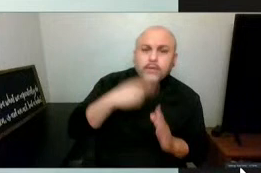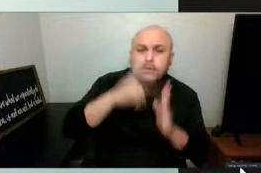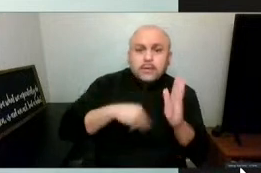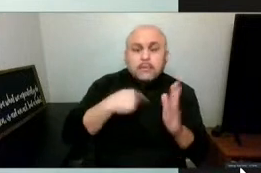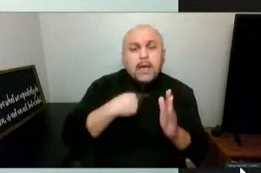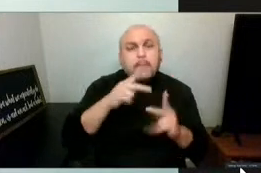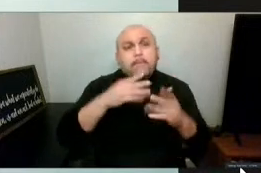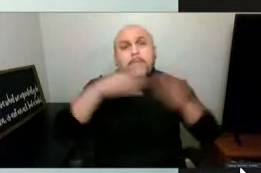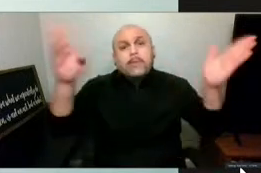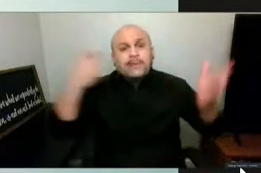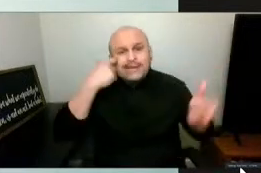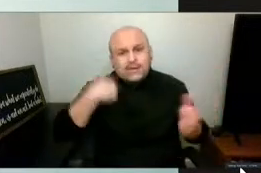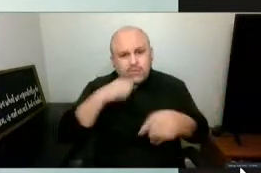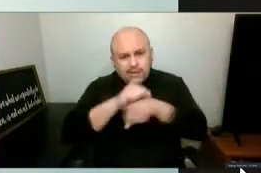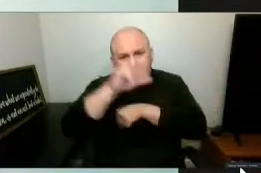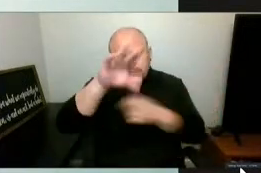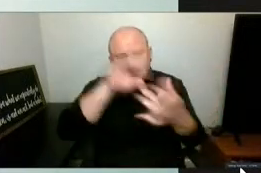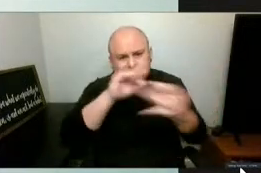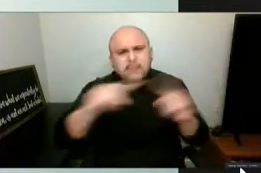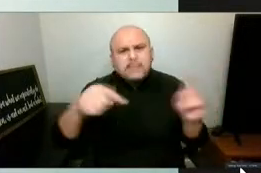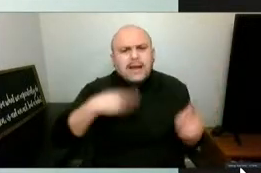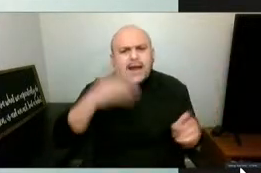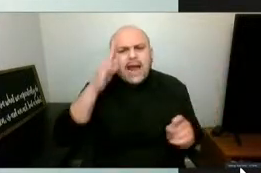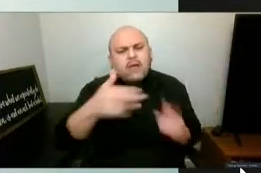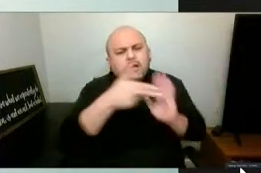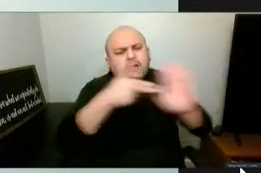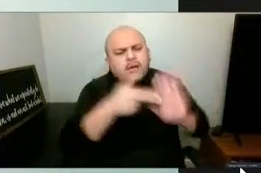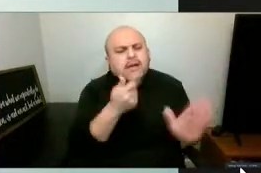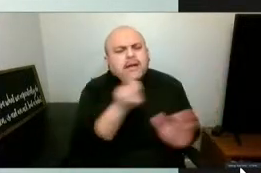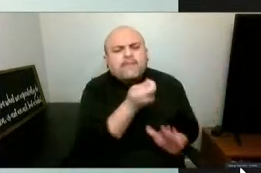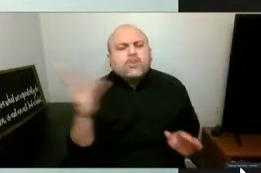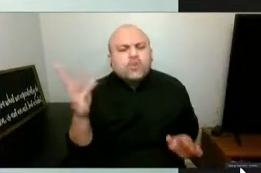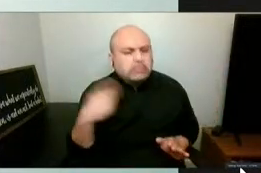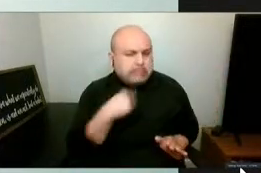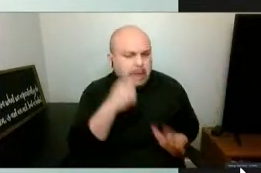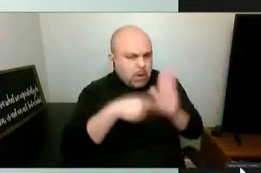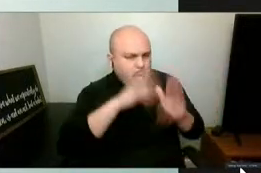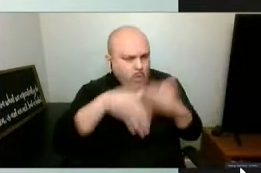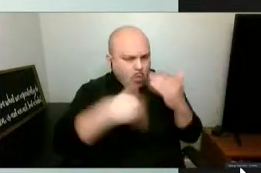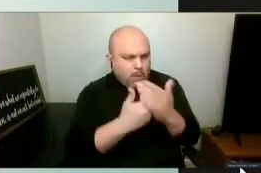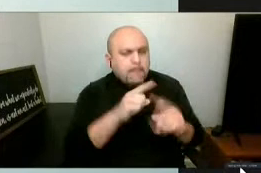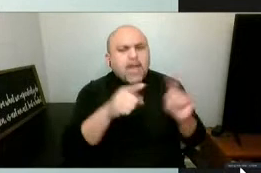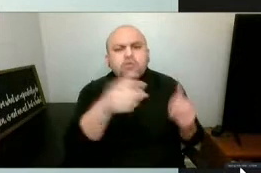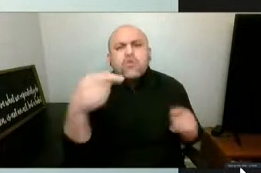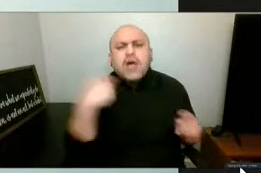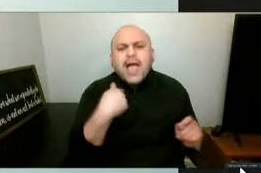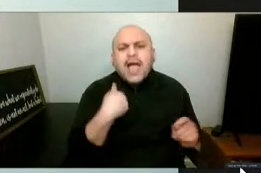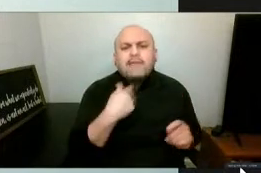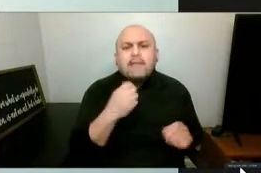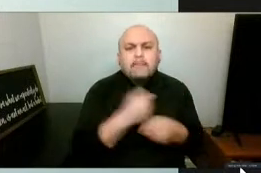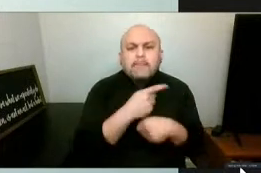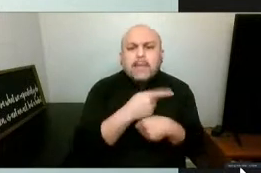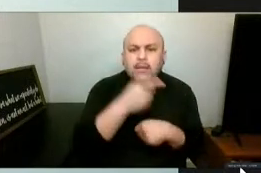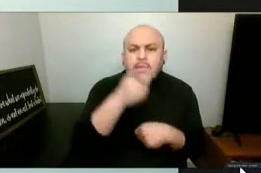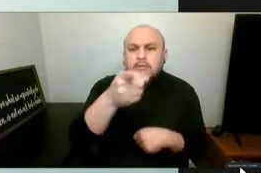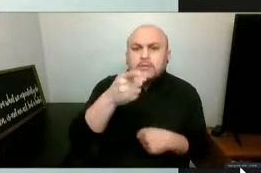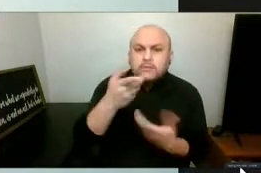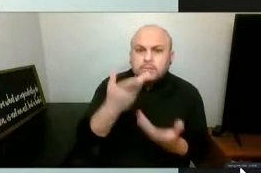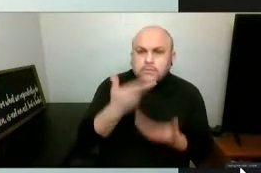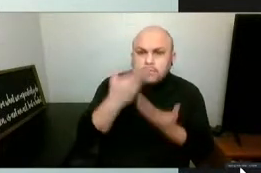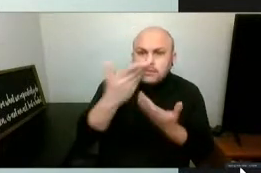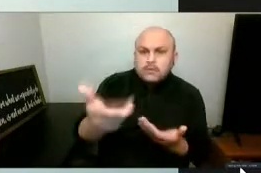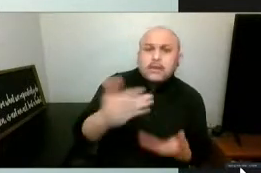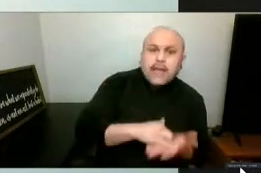to you, but I will highlight a few areas. One is you have made an interim recommendation on mandating data